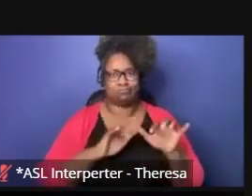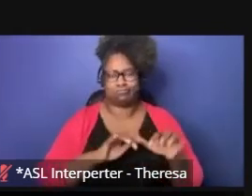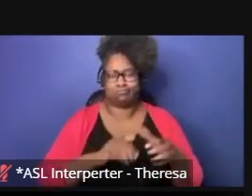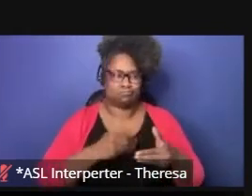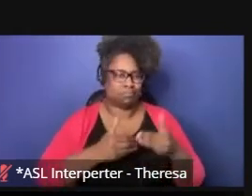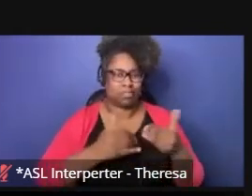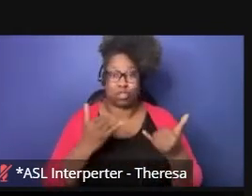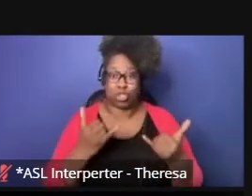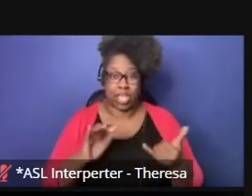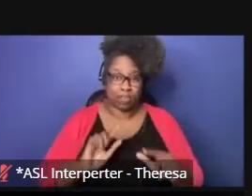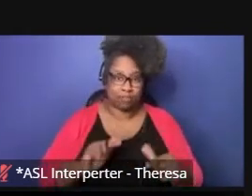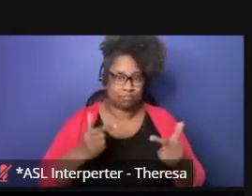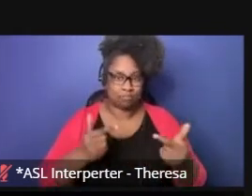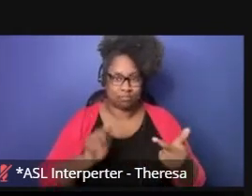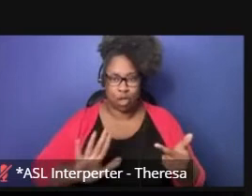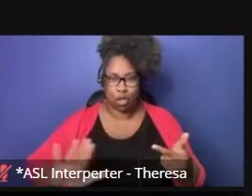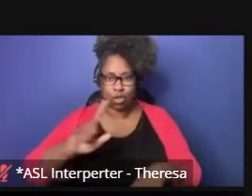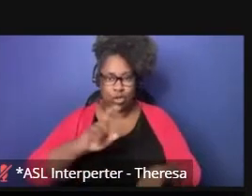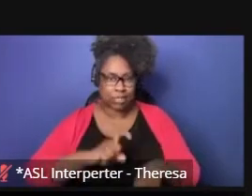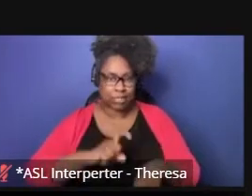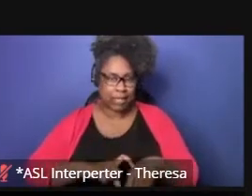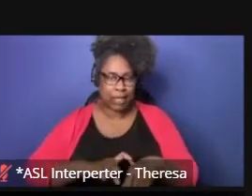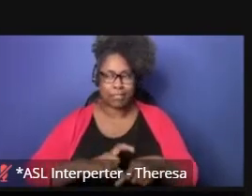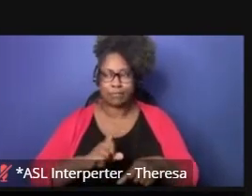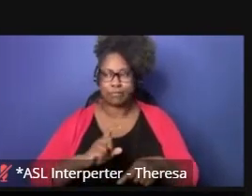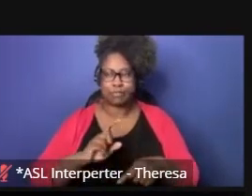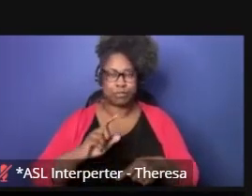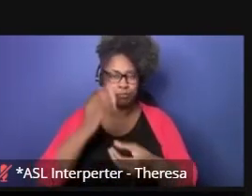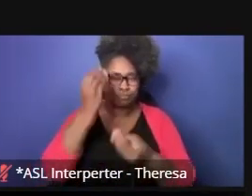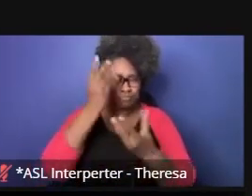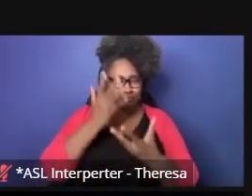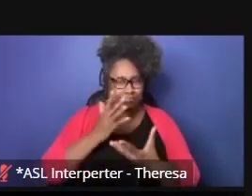moment to introduce your perspective.